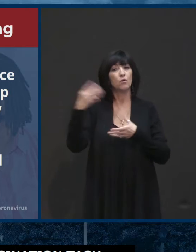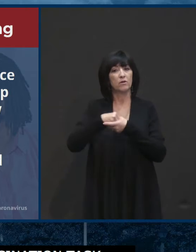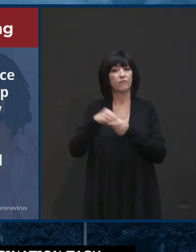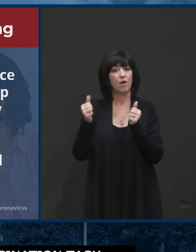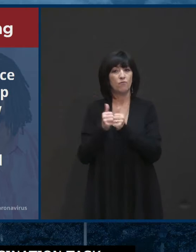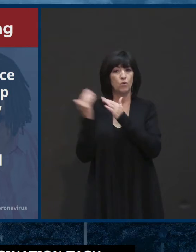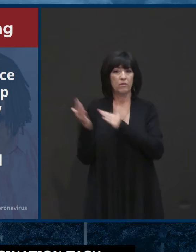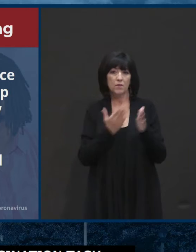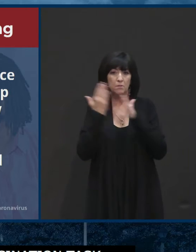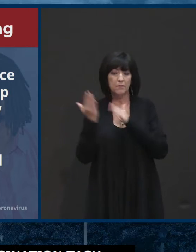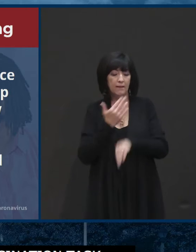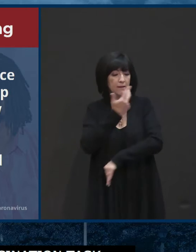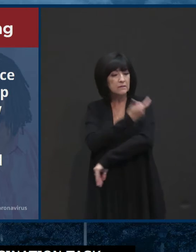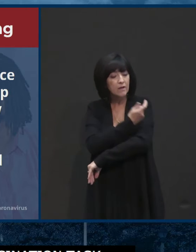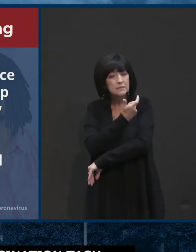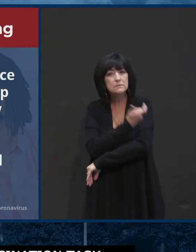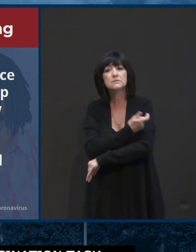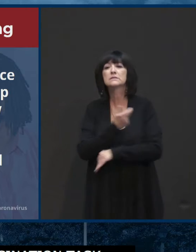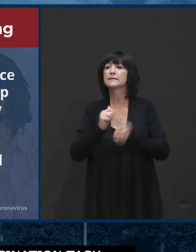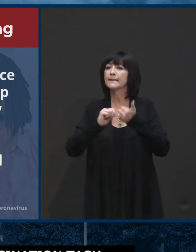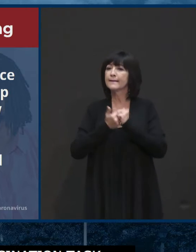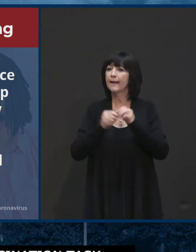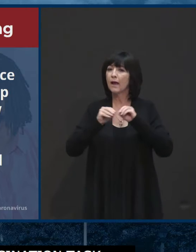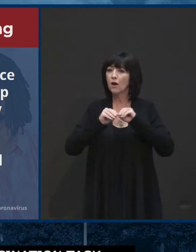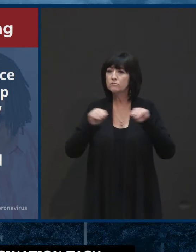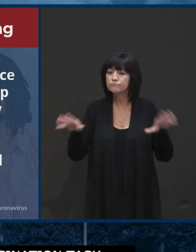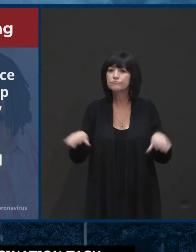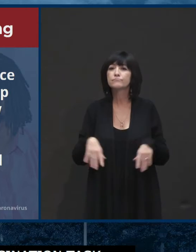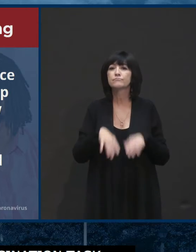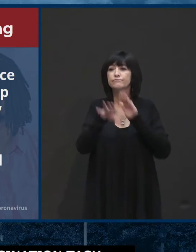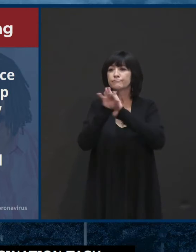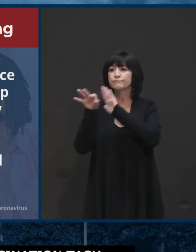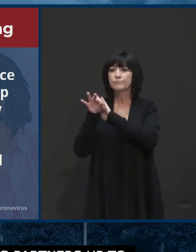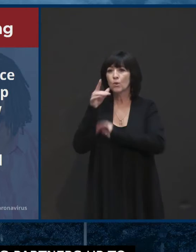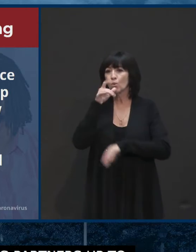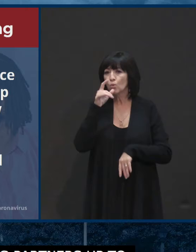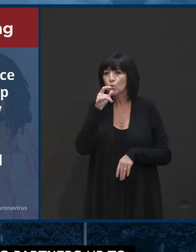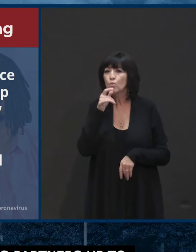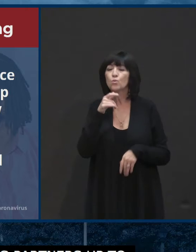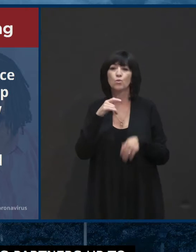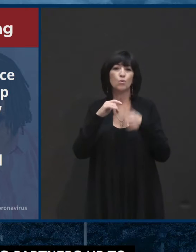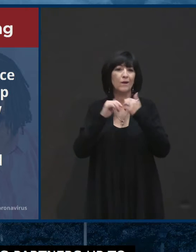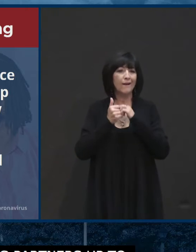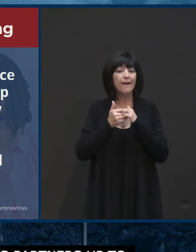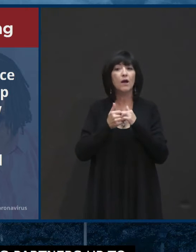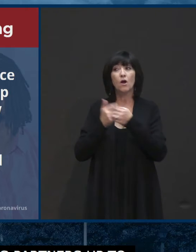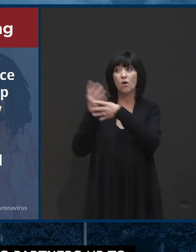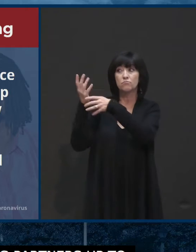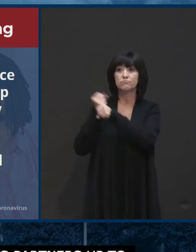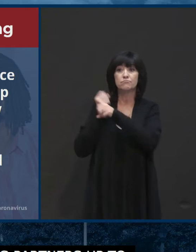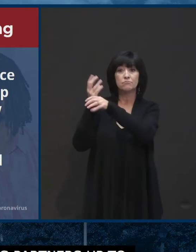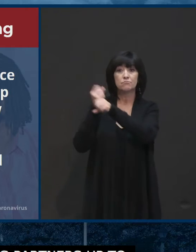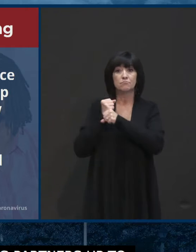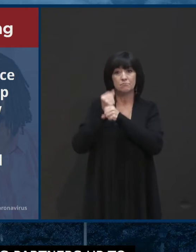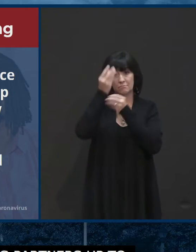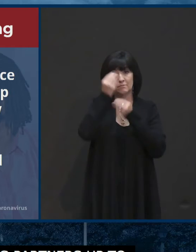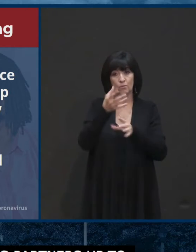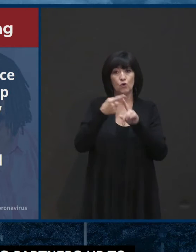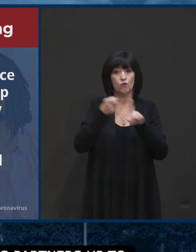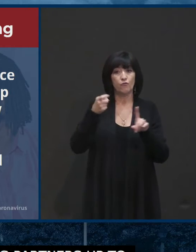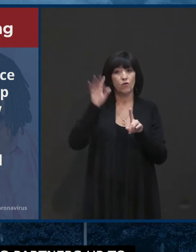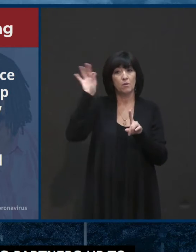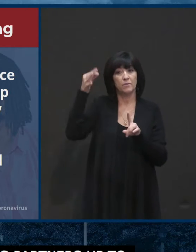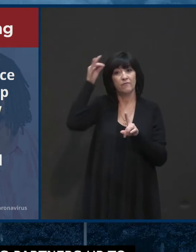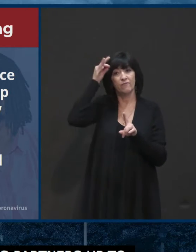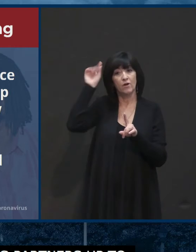be a lot of additional discussions as we learn more information from the federal government around vaccine. We